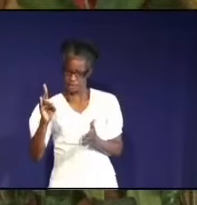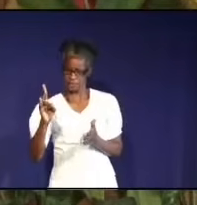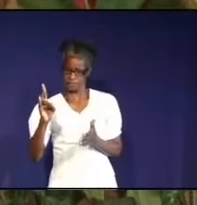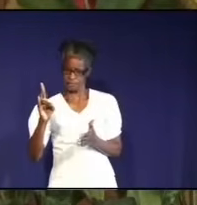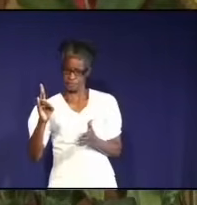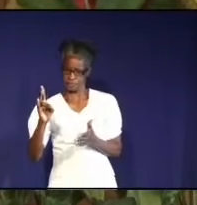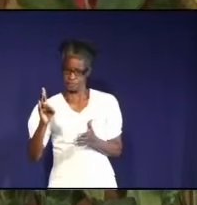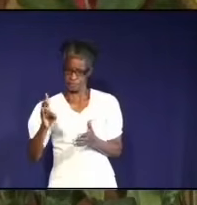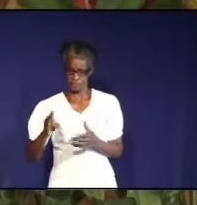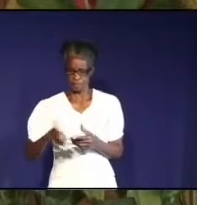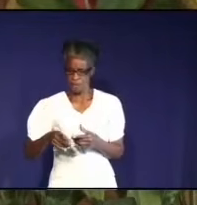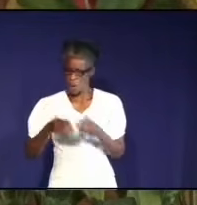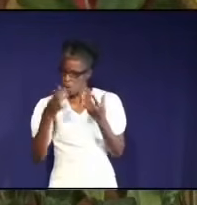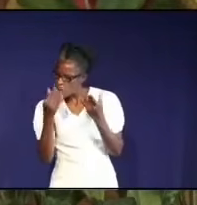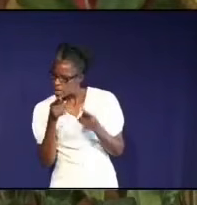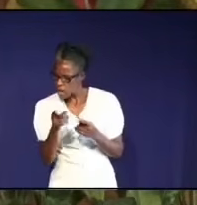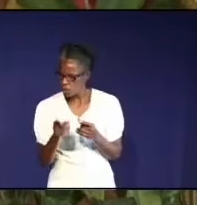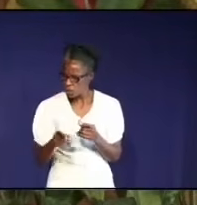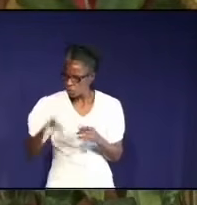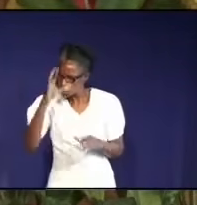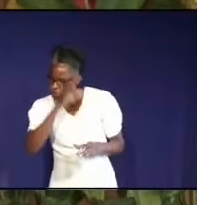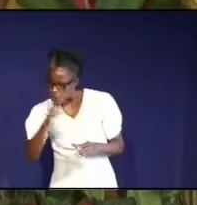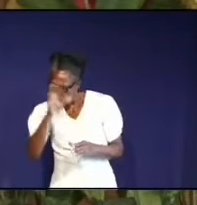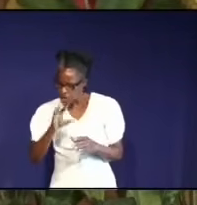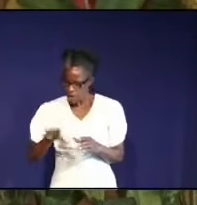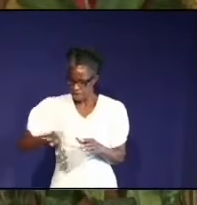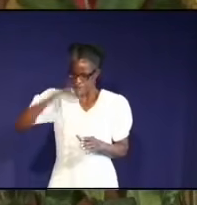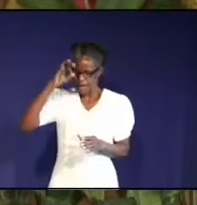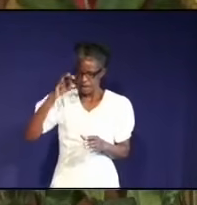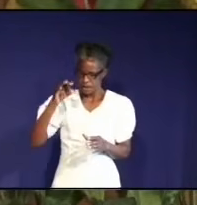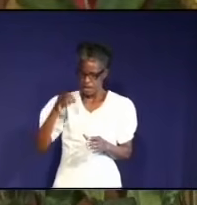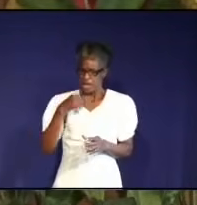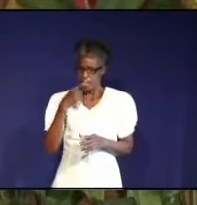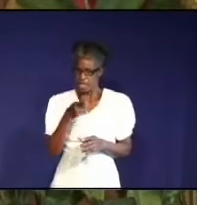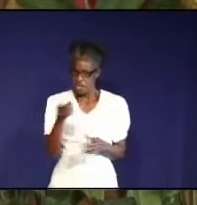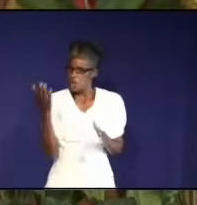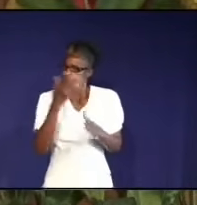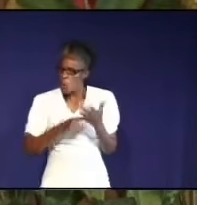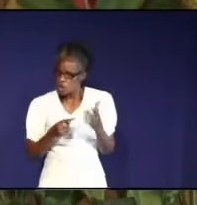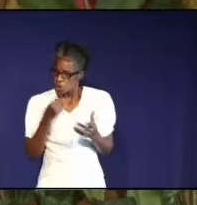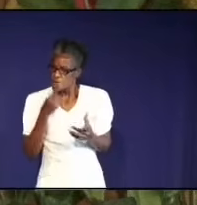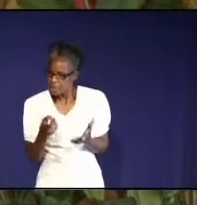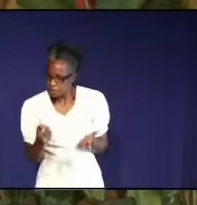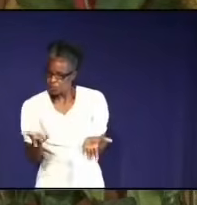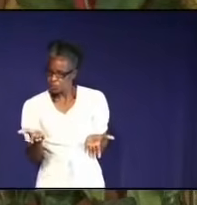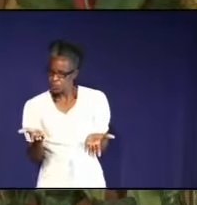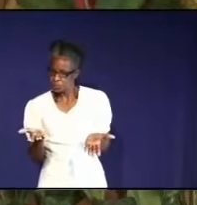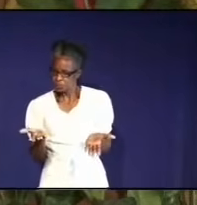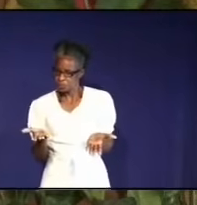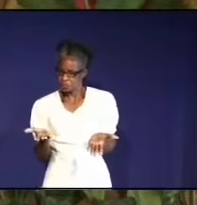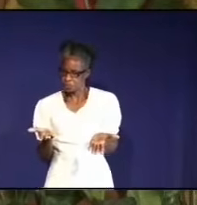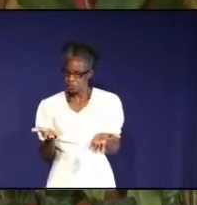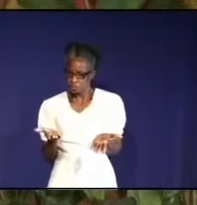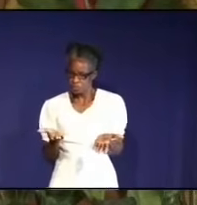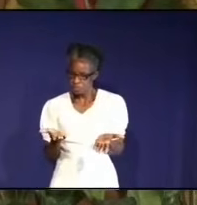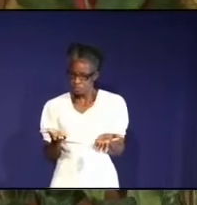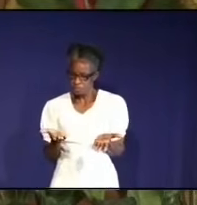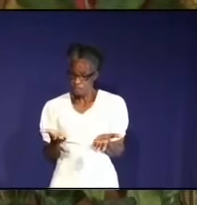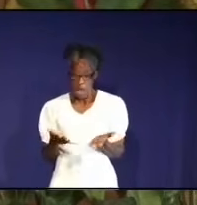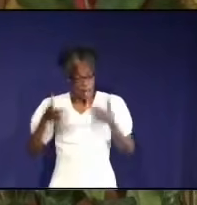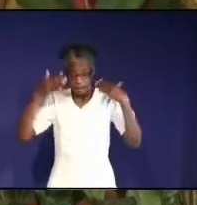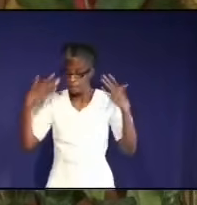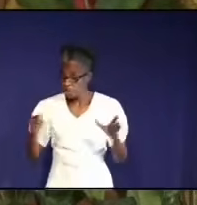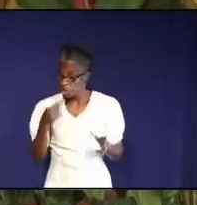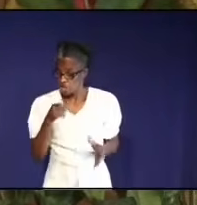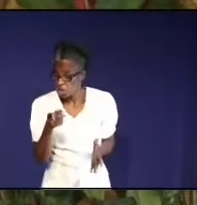I'm giving you time to look for it so I can tell you what I'm going to tell you. And after I tell